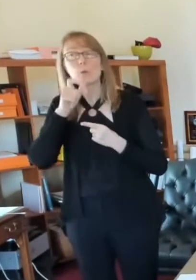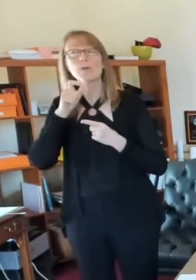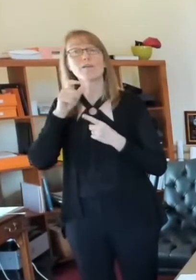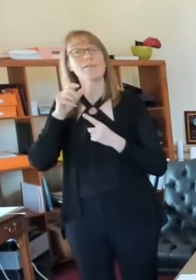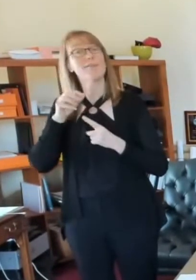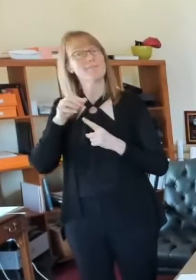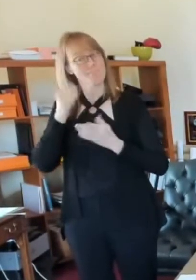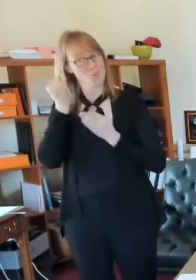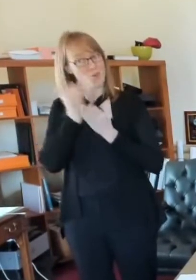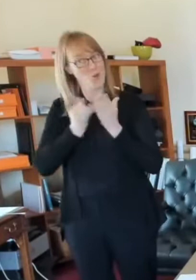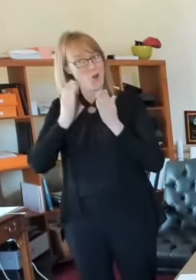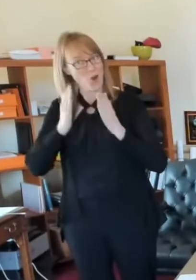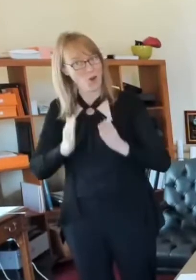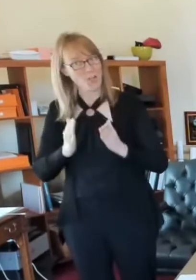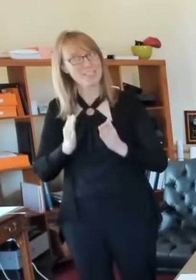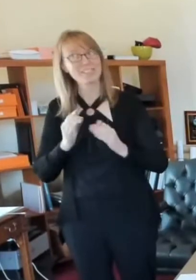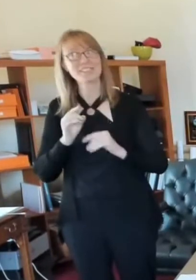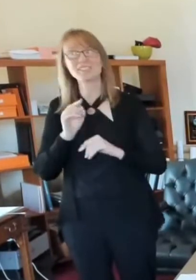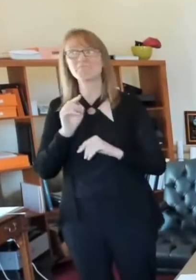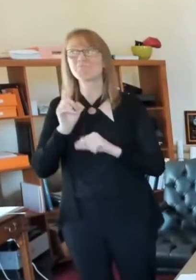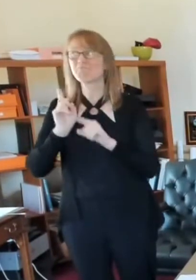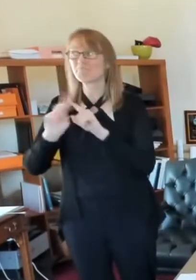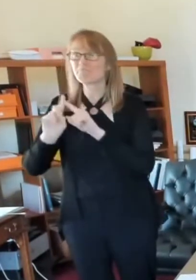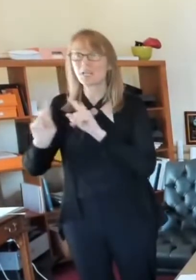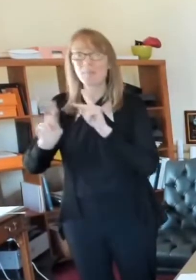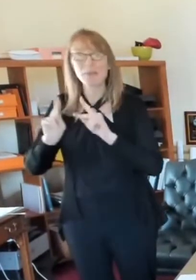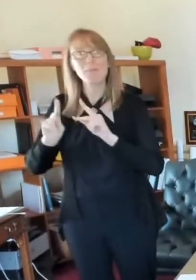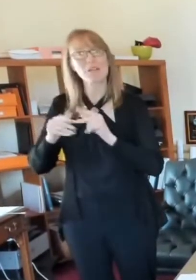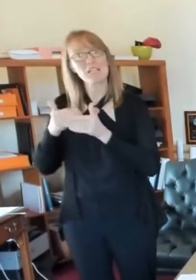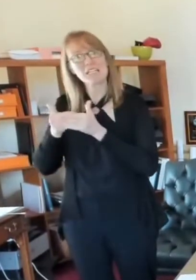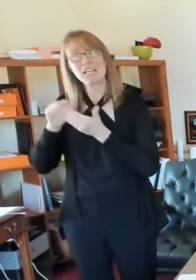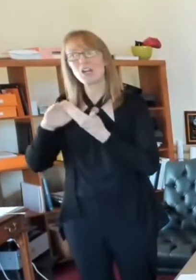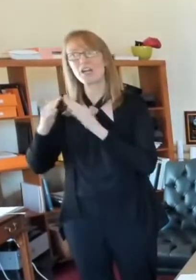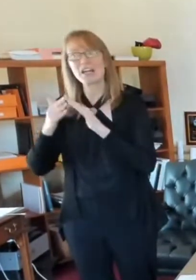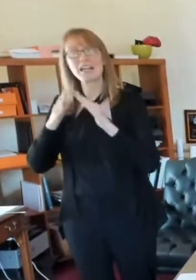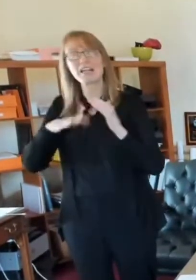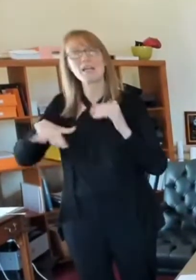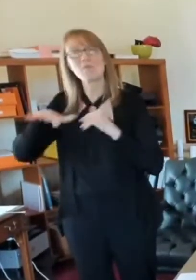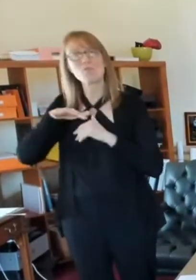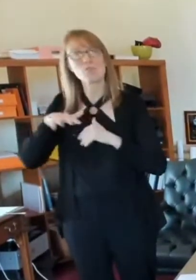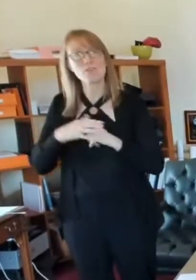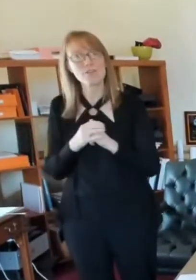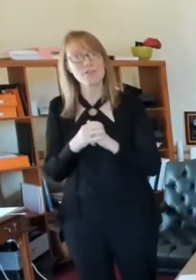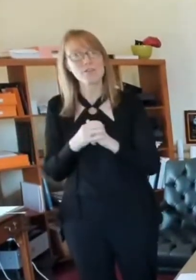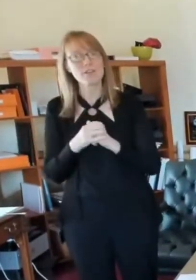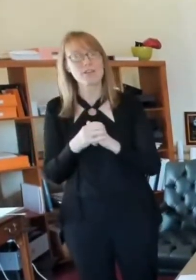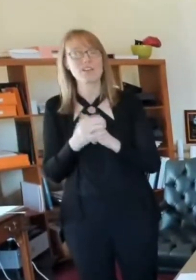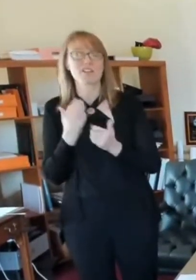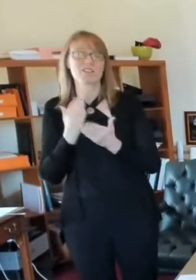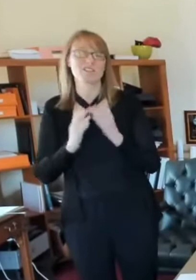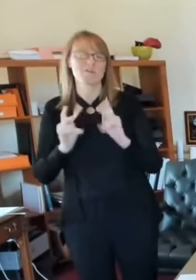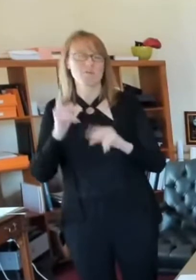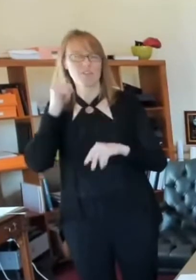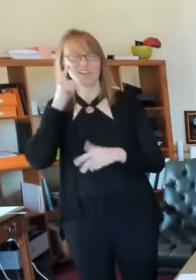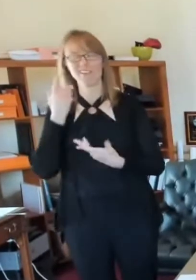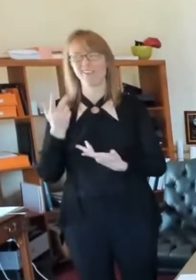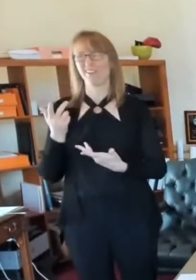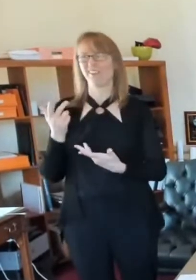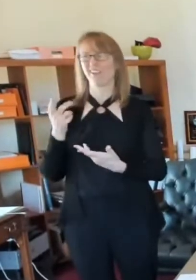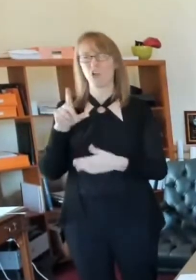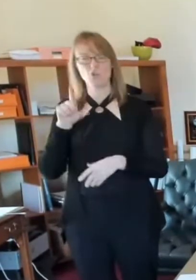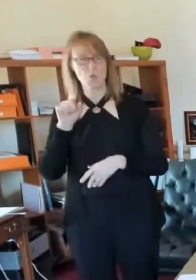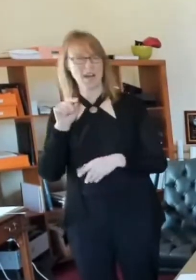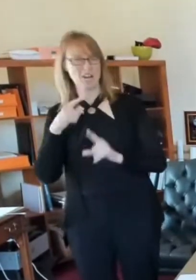folks in the neighborhood. And you might be thinking, well, that's only 20 houses, or that's only another 10